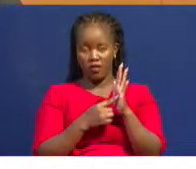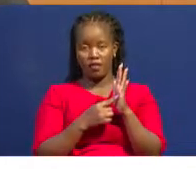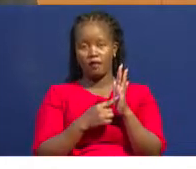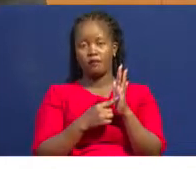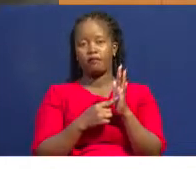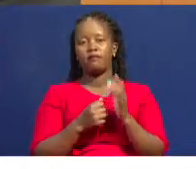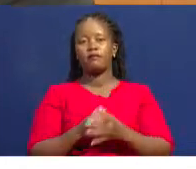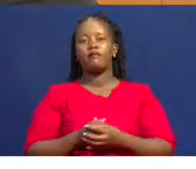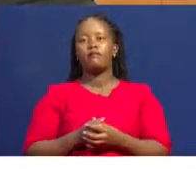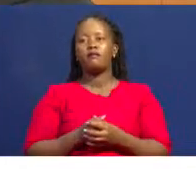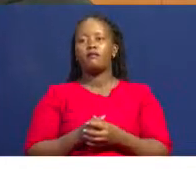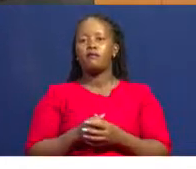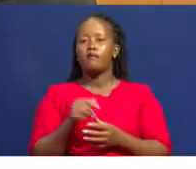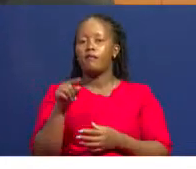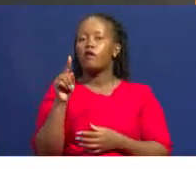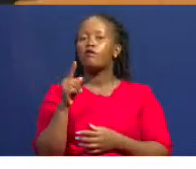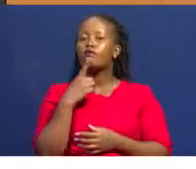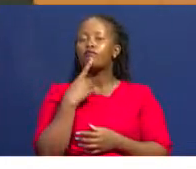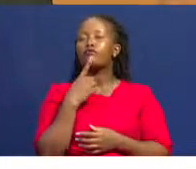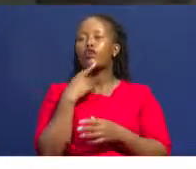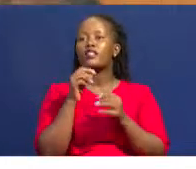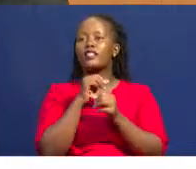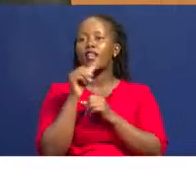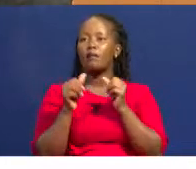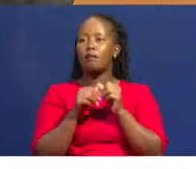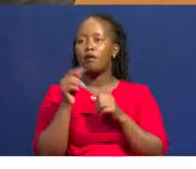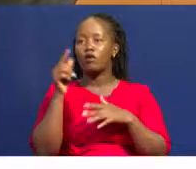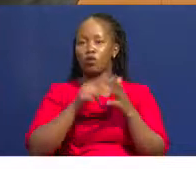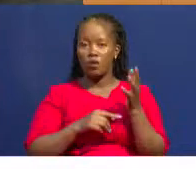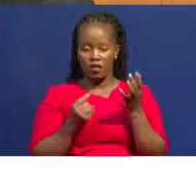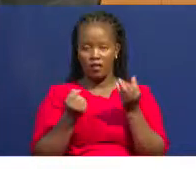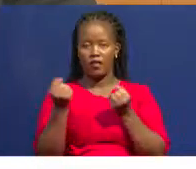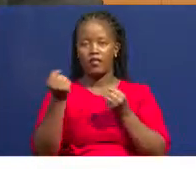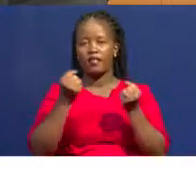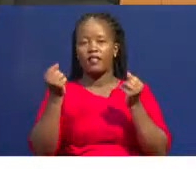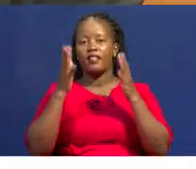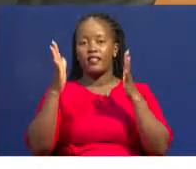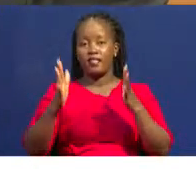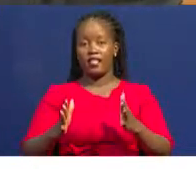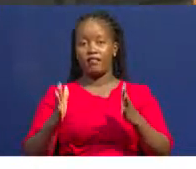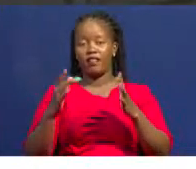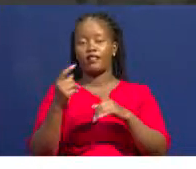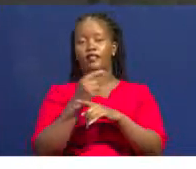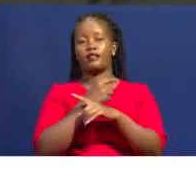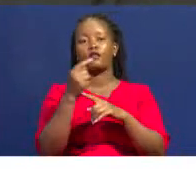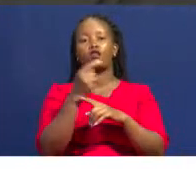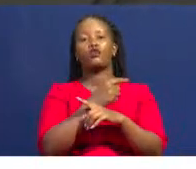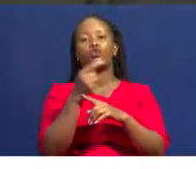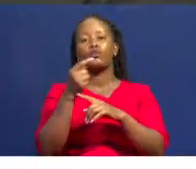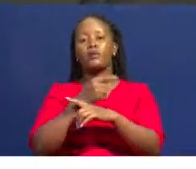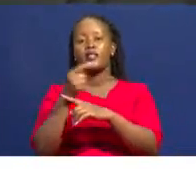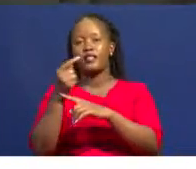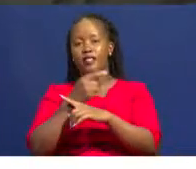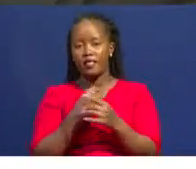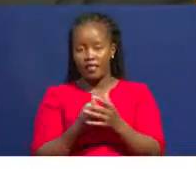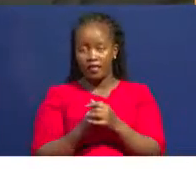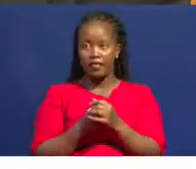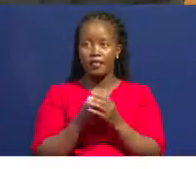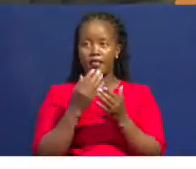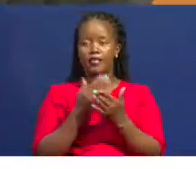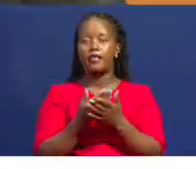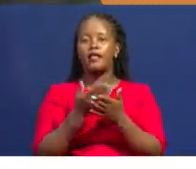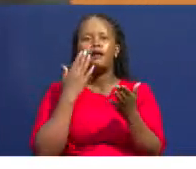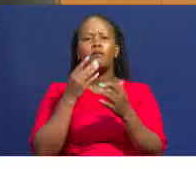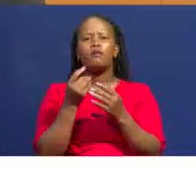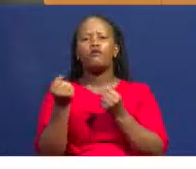important here. He's talked about a driver to be trained. Even before we talk about the driver being trained, we should also